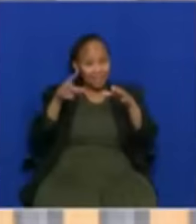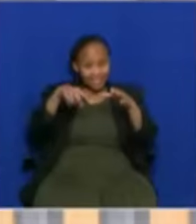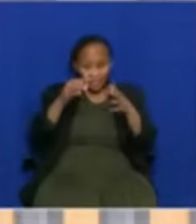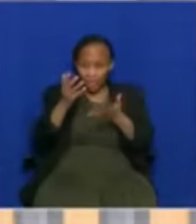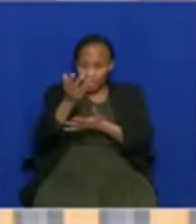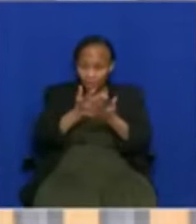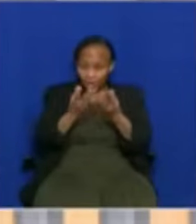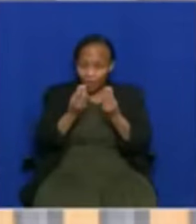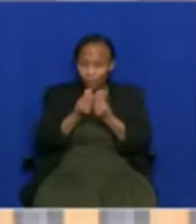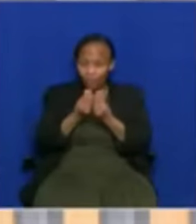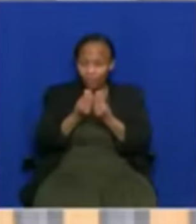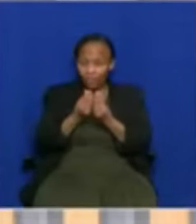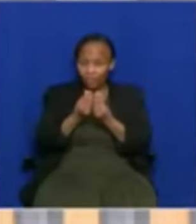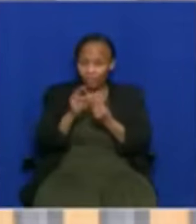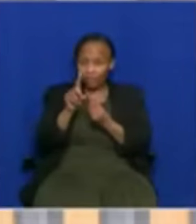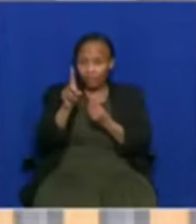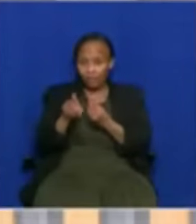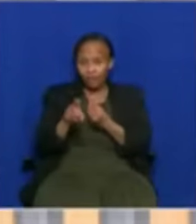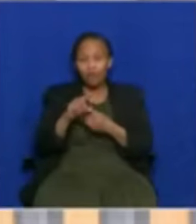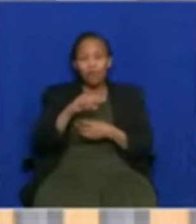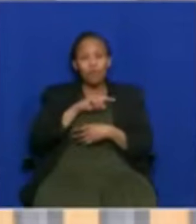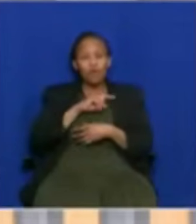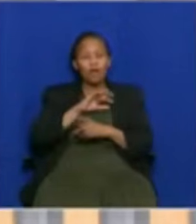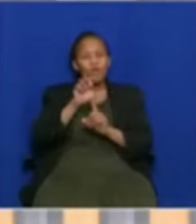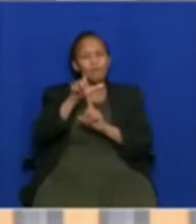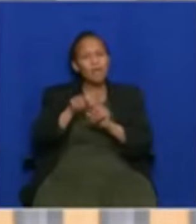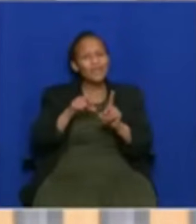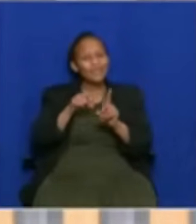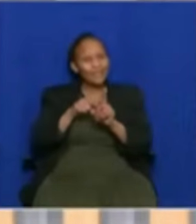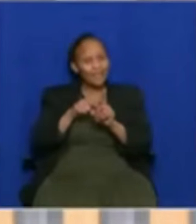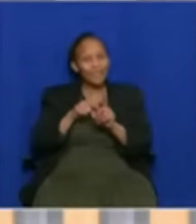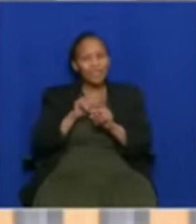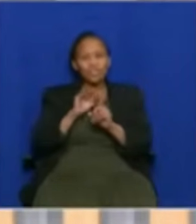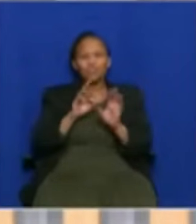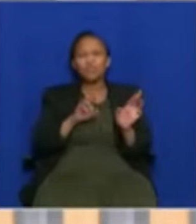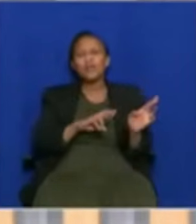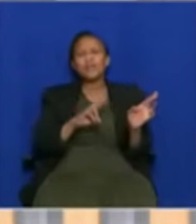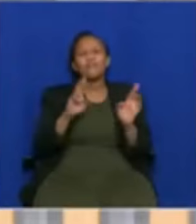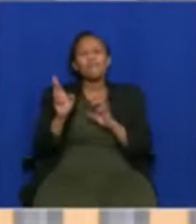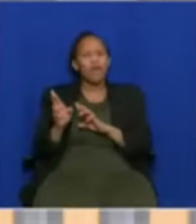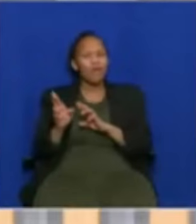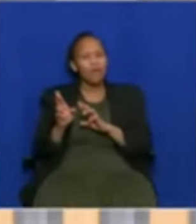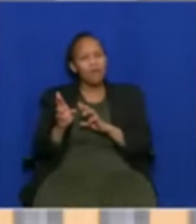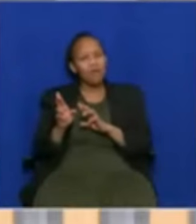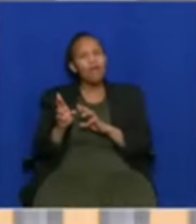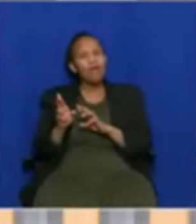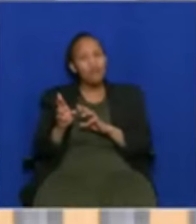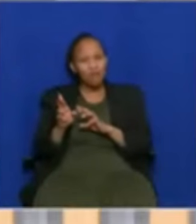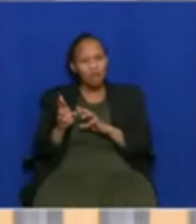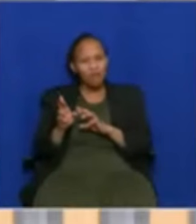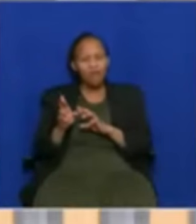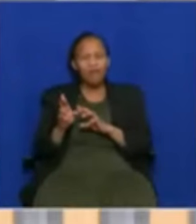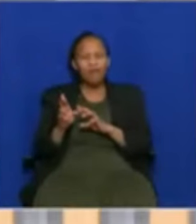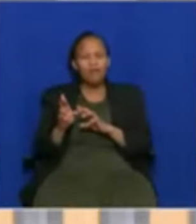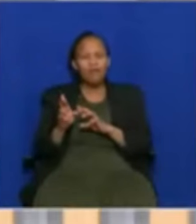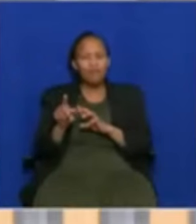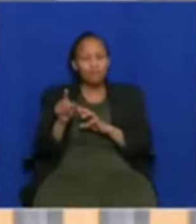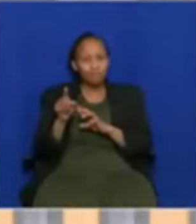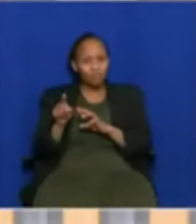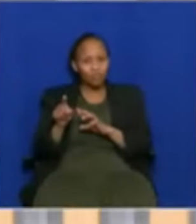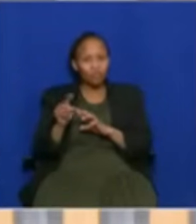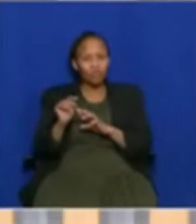is referred to in the complaint, in that A1 statement,